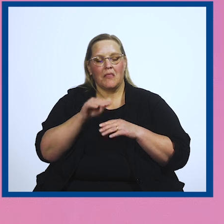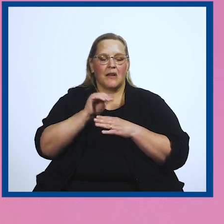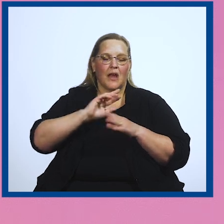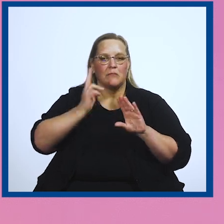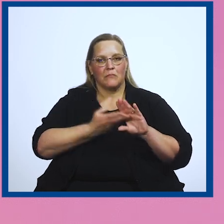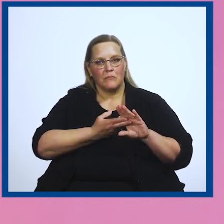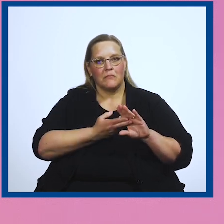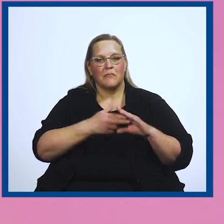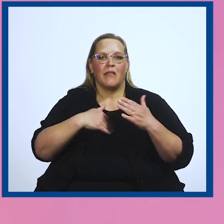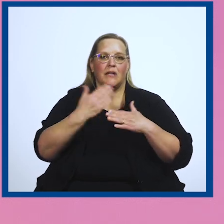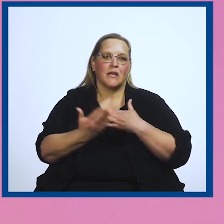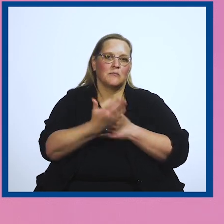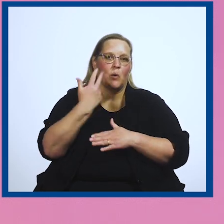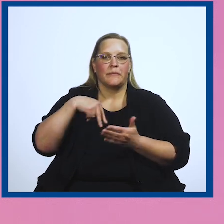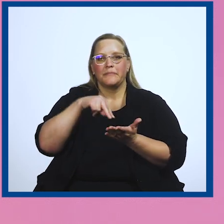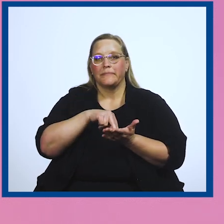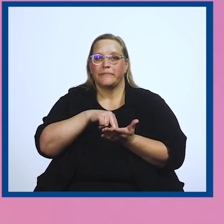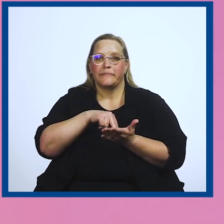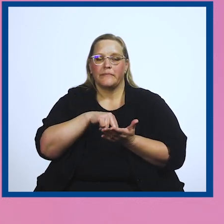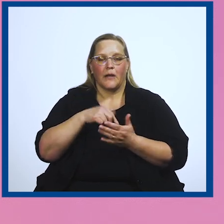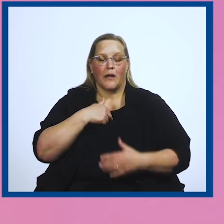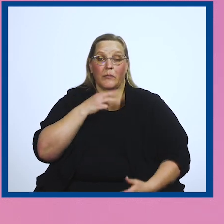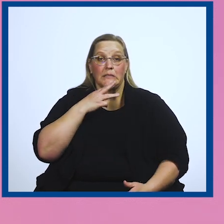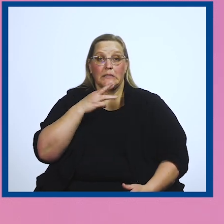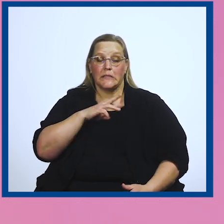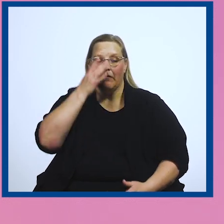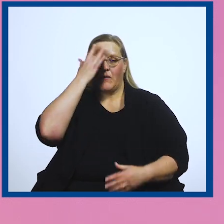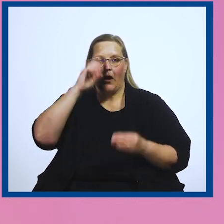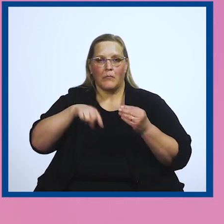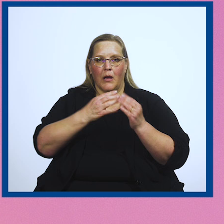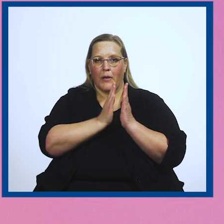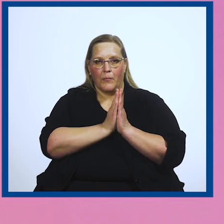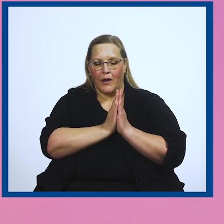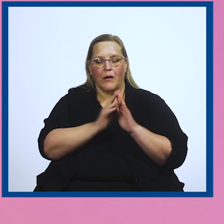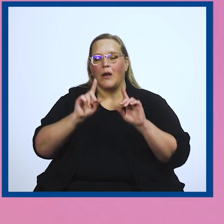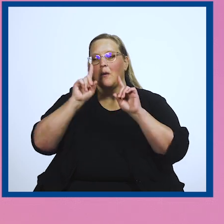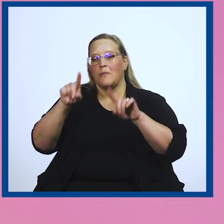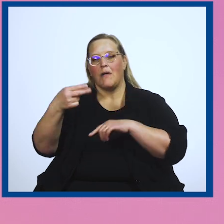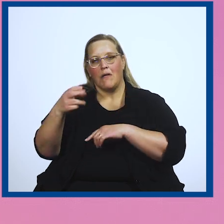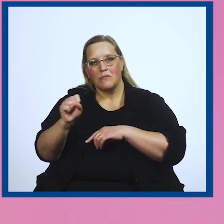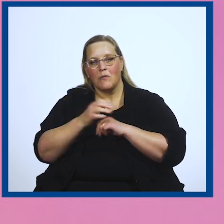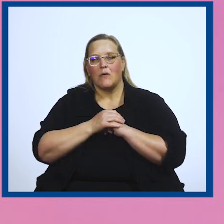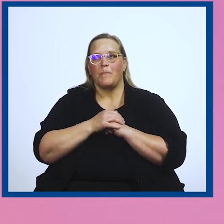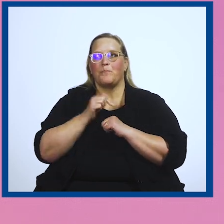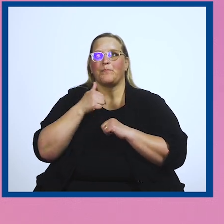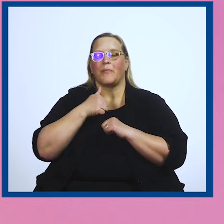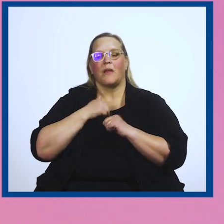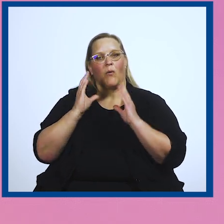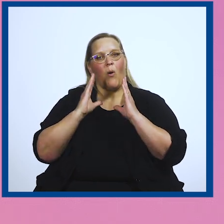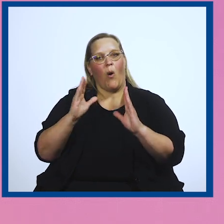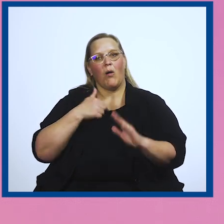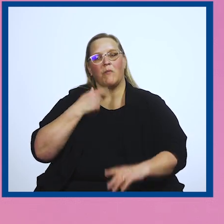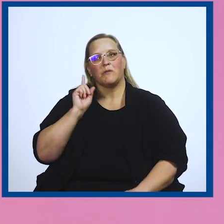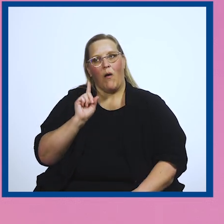sleep, got up the next morning, just like a 16-year-old. I completely forgot about the prayer the night before. I went to high school, and as I was